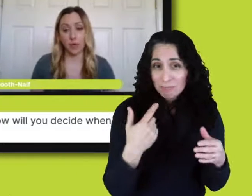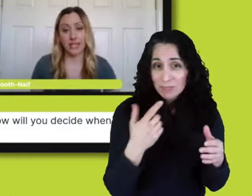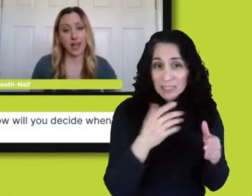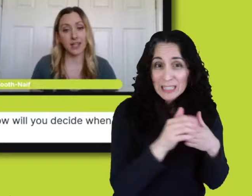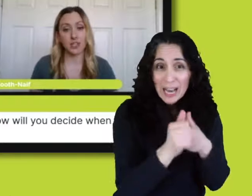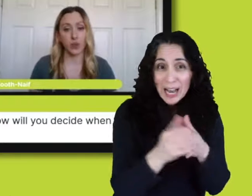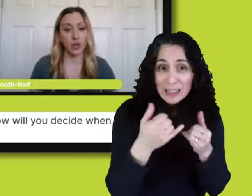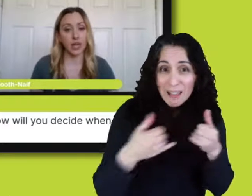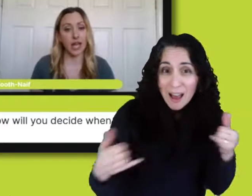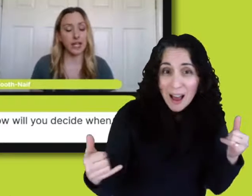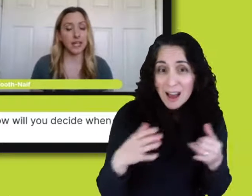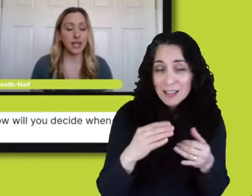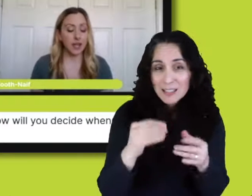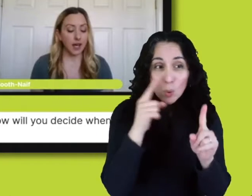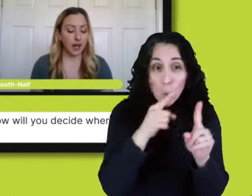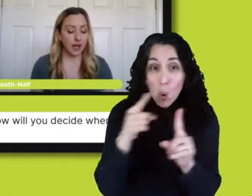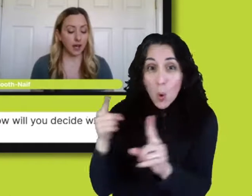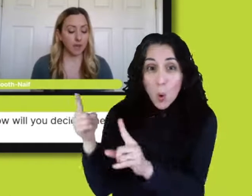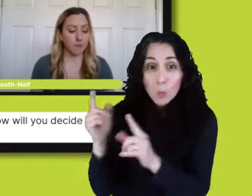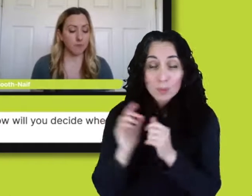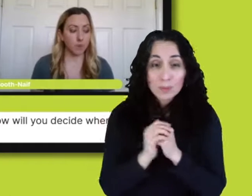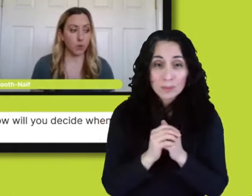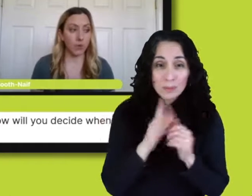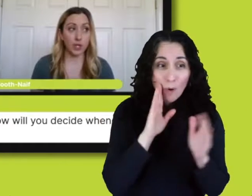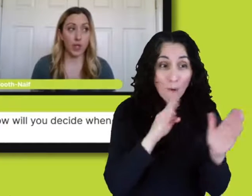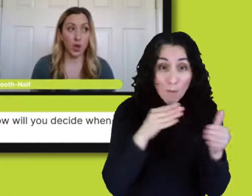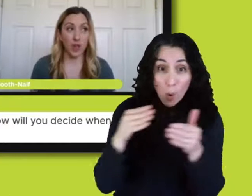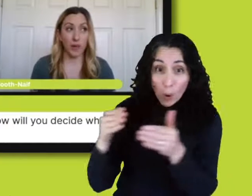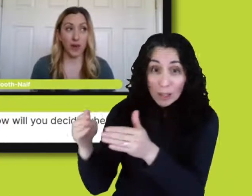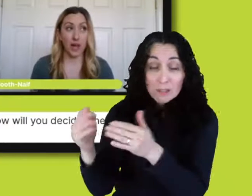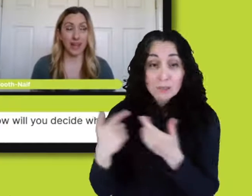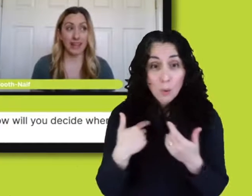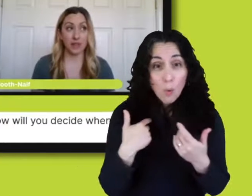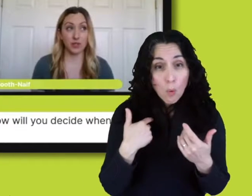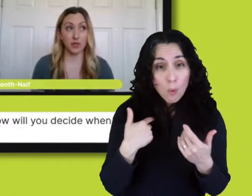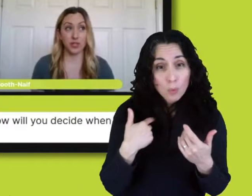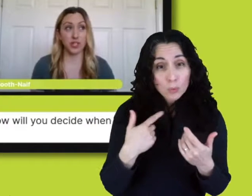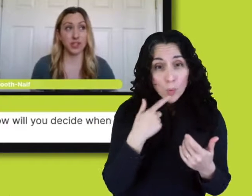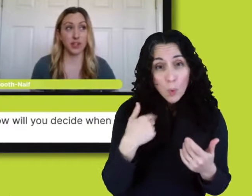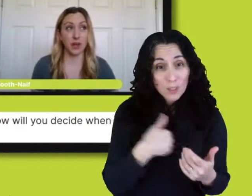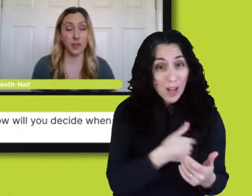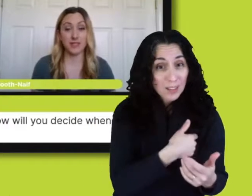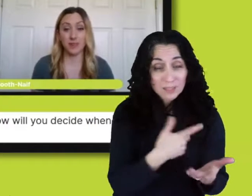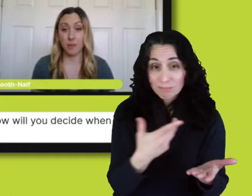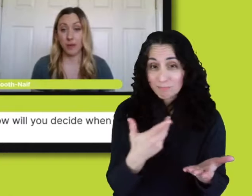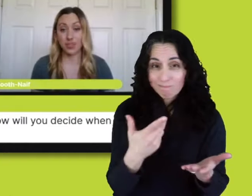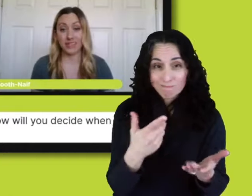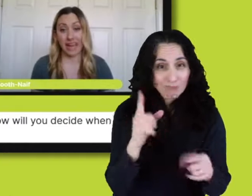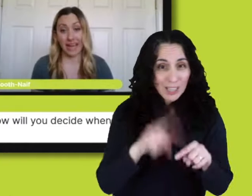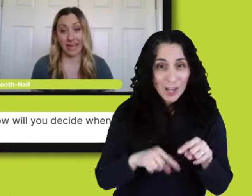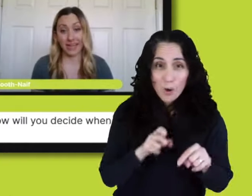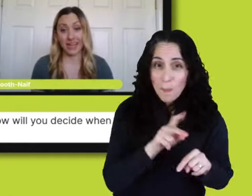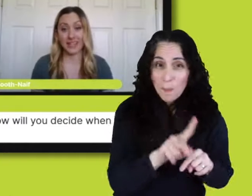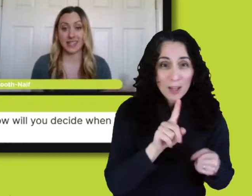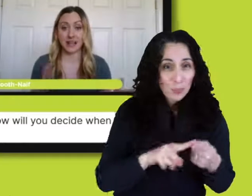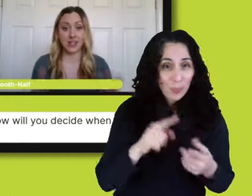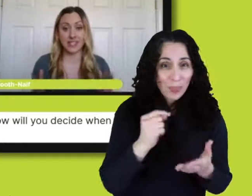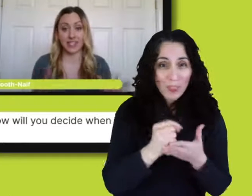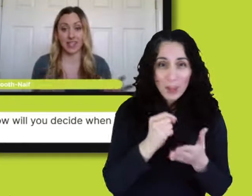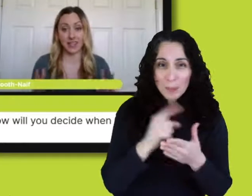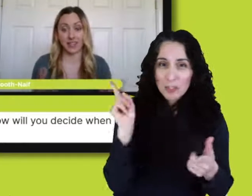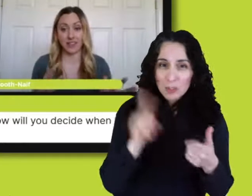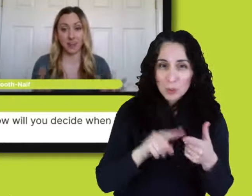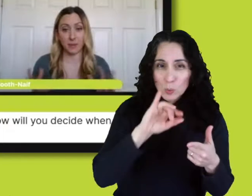stay focused on and to work on. We were told that we're not allowed to return to therapy until about July. And I guess